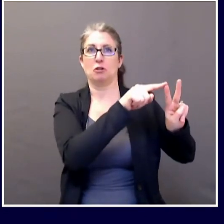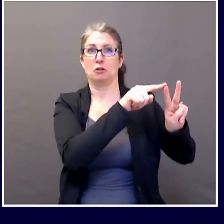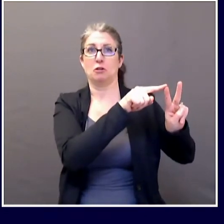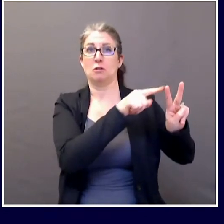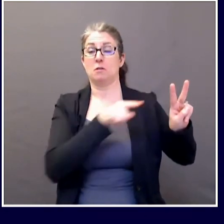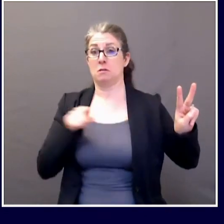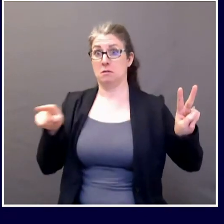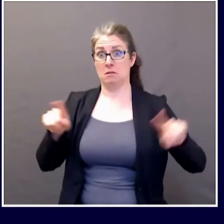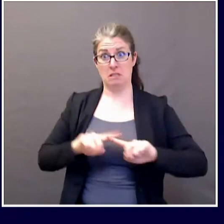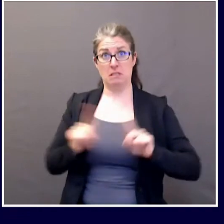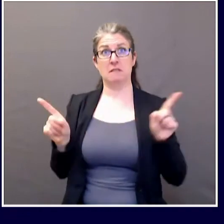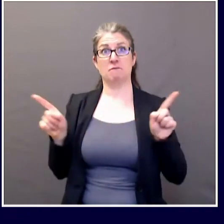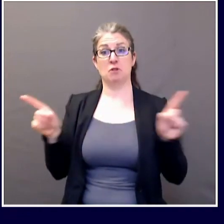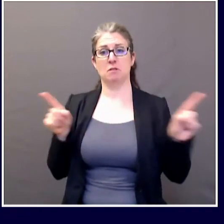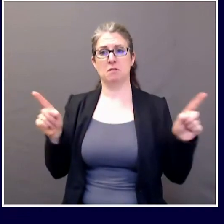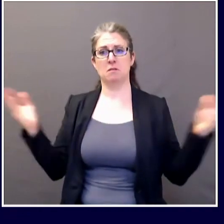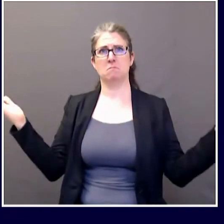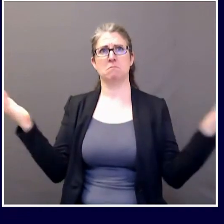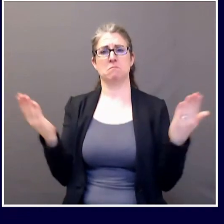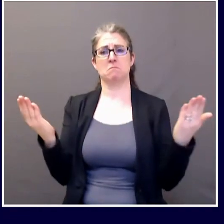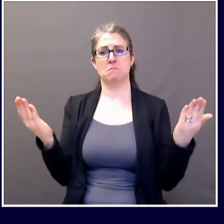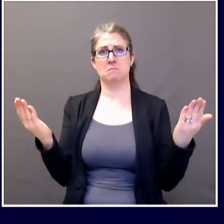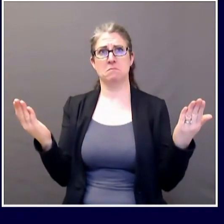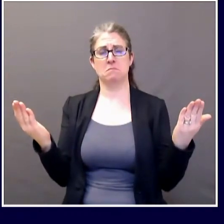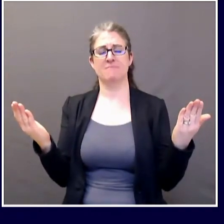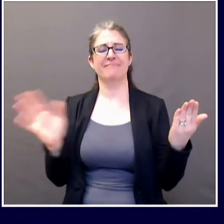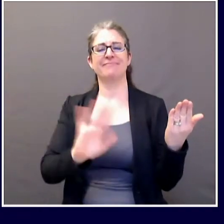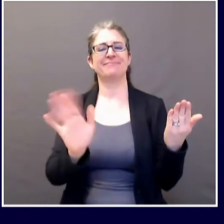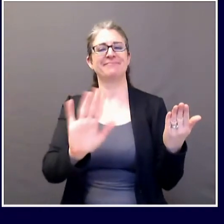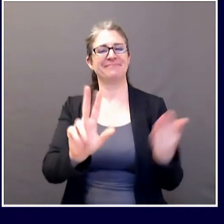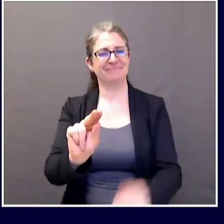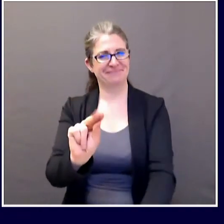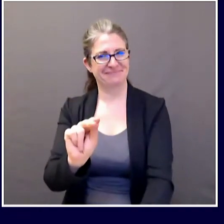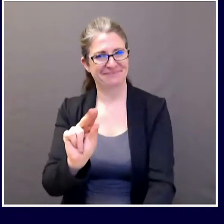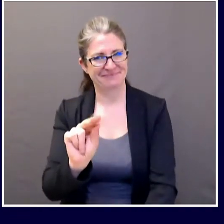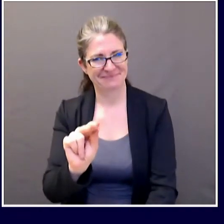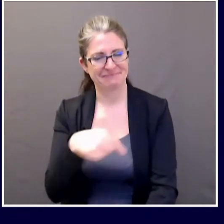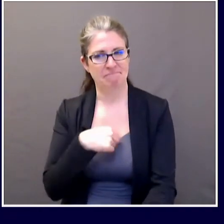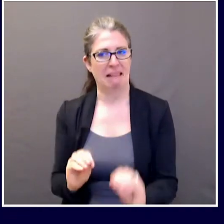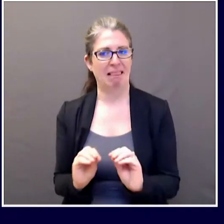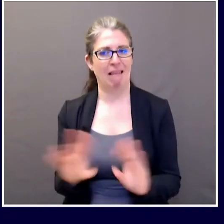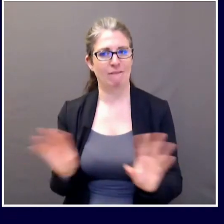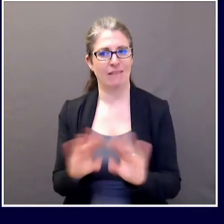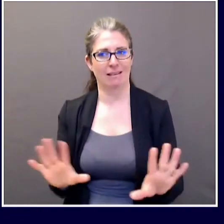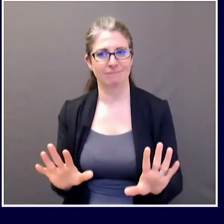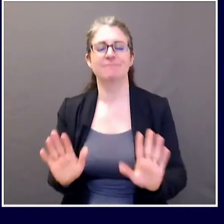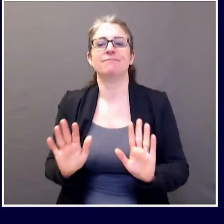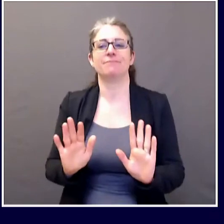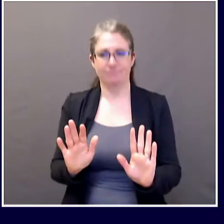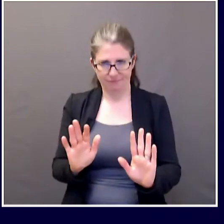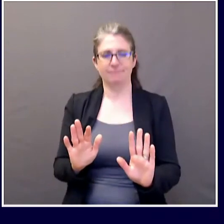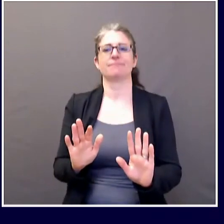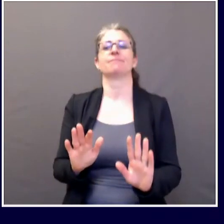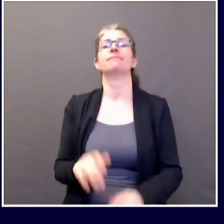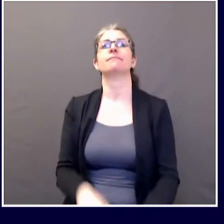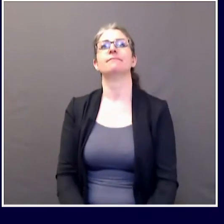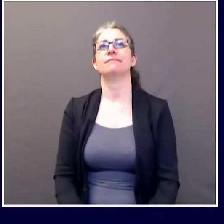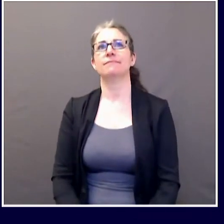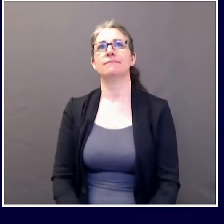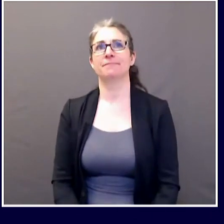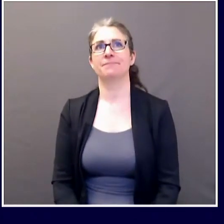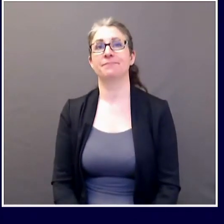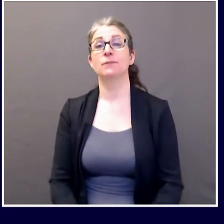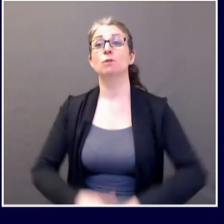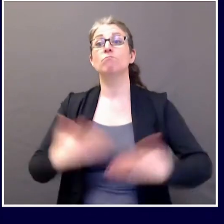vaccines. But let's first start by zeroing in on what matters. The reason that we vaccinate folks,